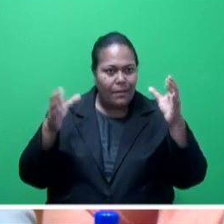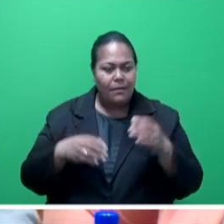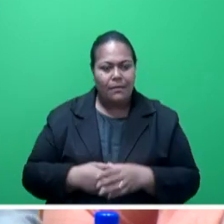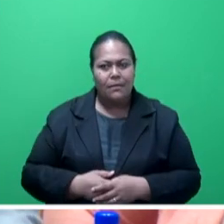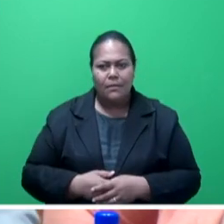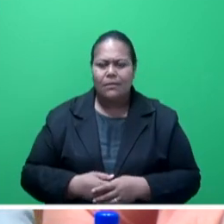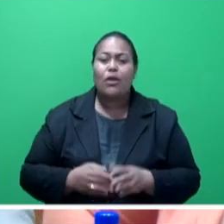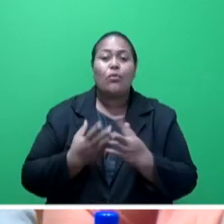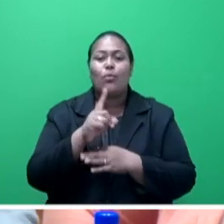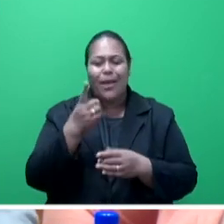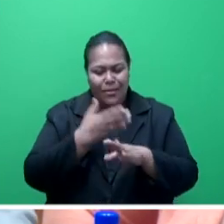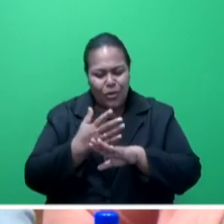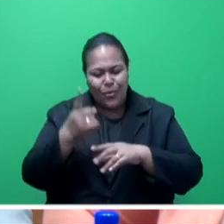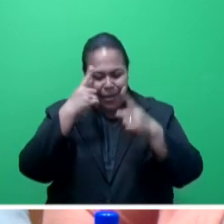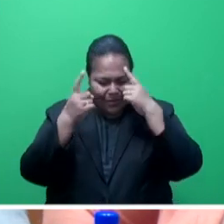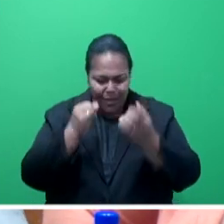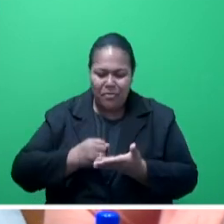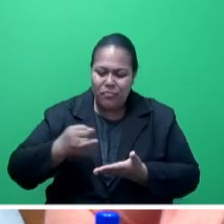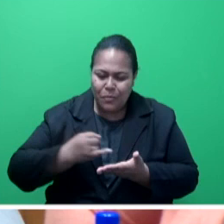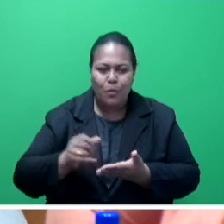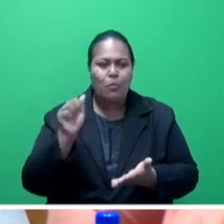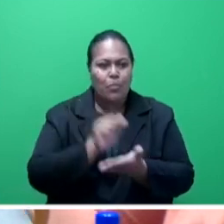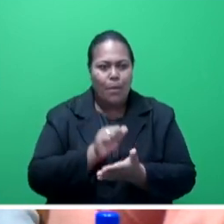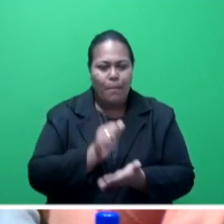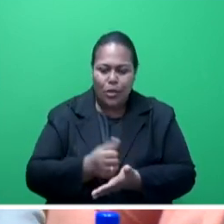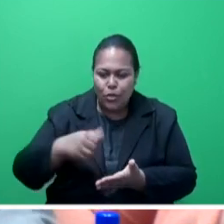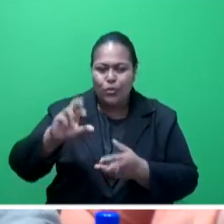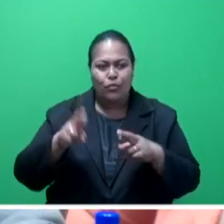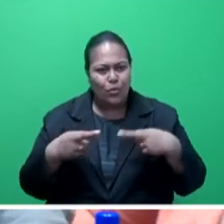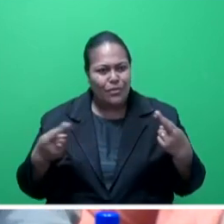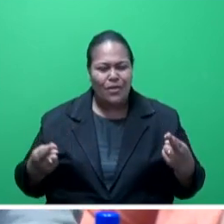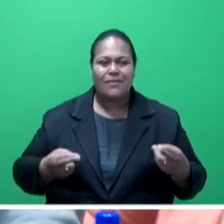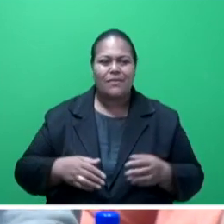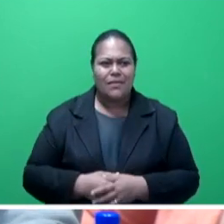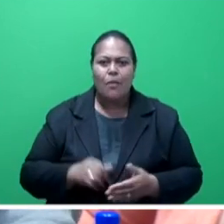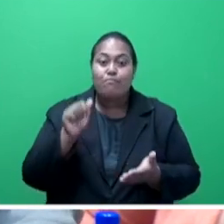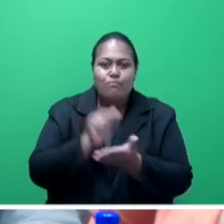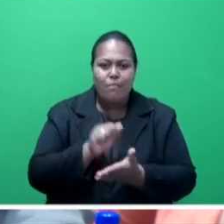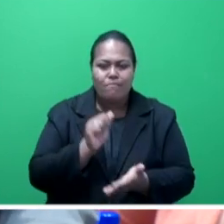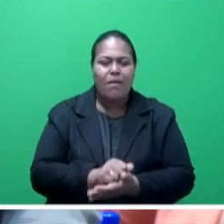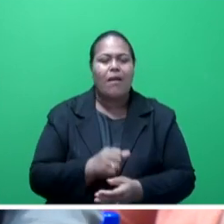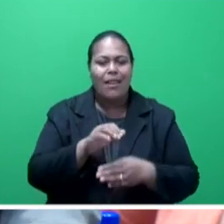innovation, investment, effective utilization of resources, and dynamic, powerful leadership